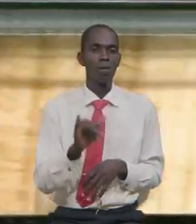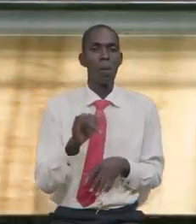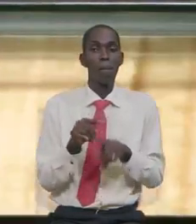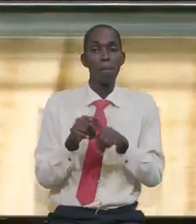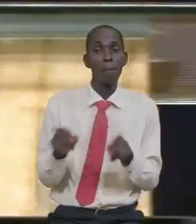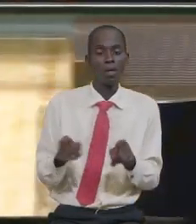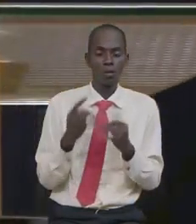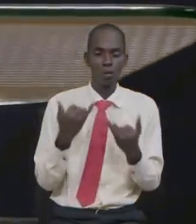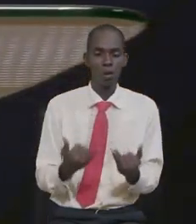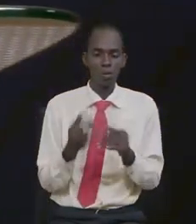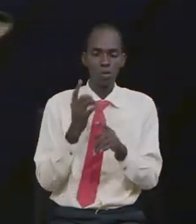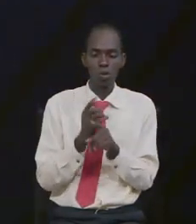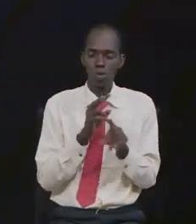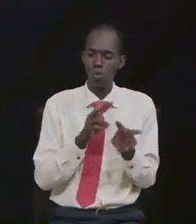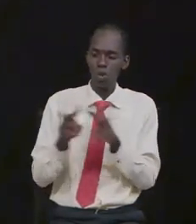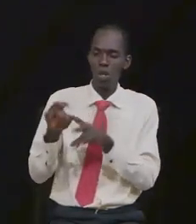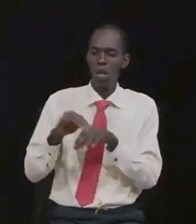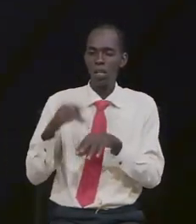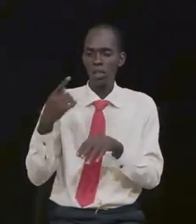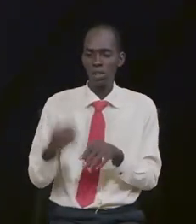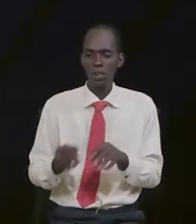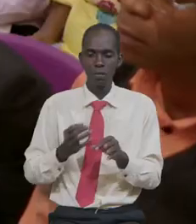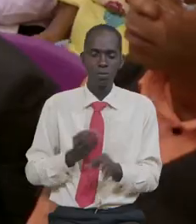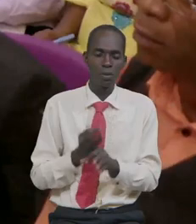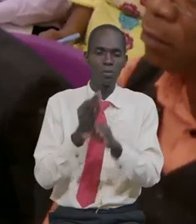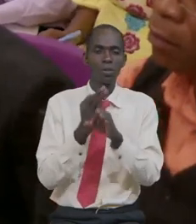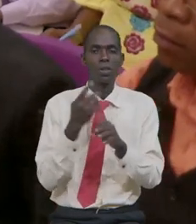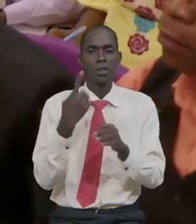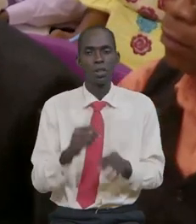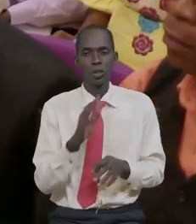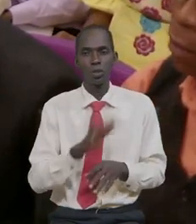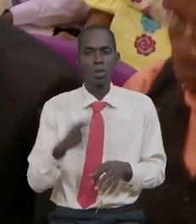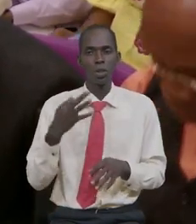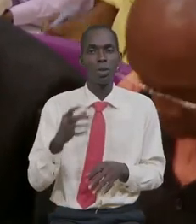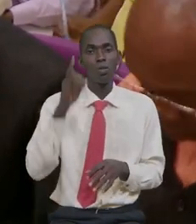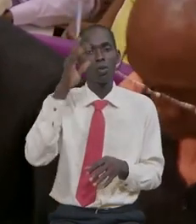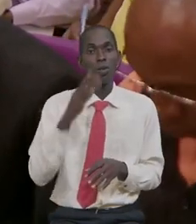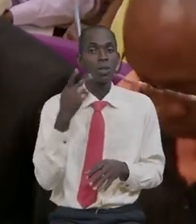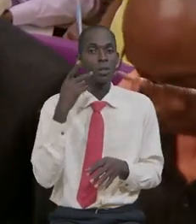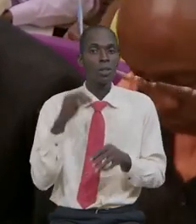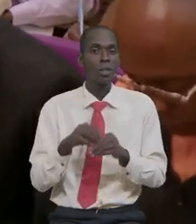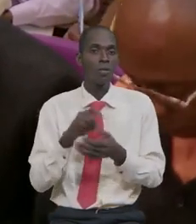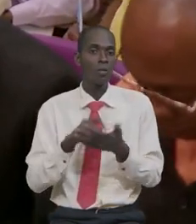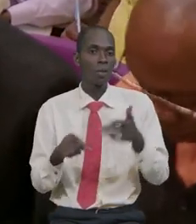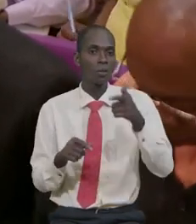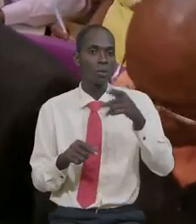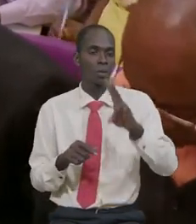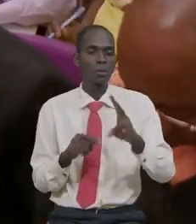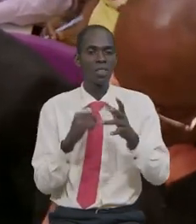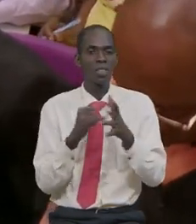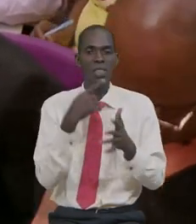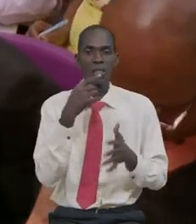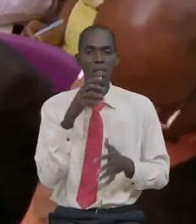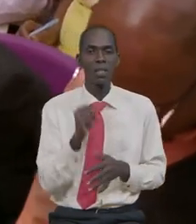the position of the faithful, the saints, the children of God. In verse 27, it says,